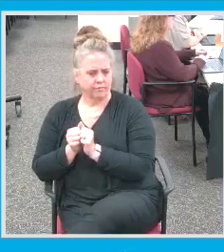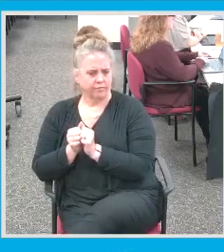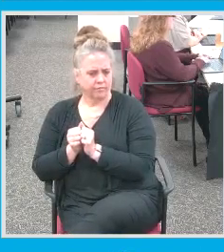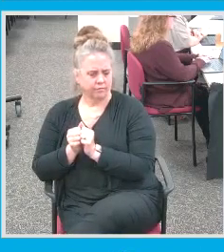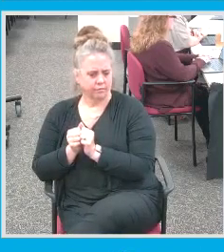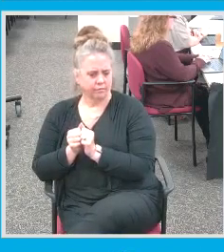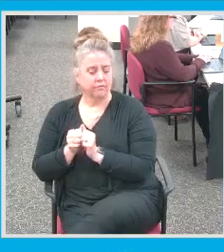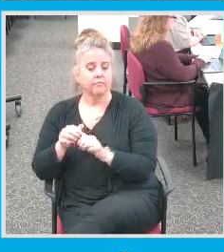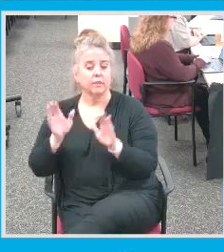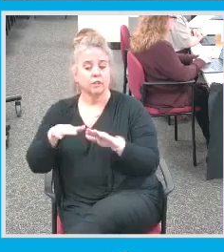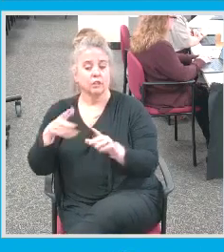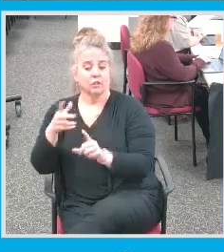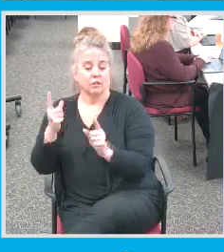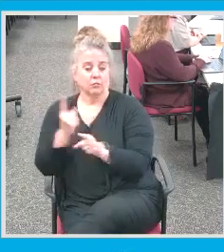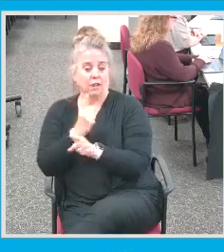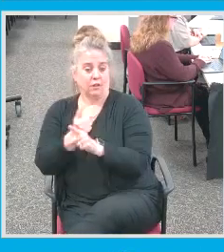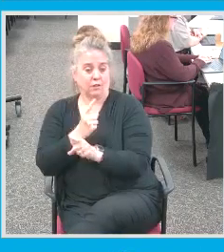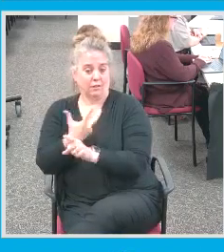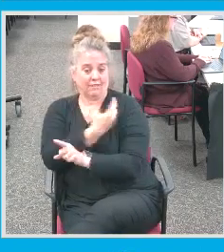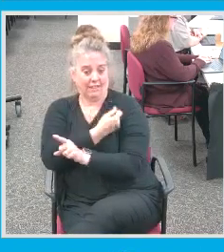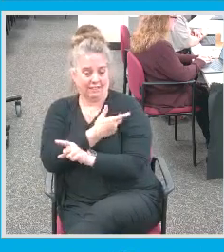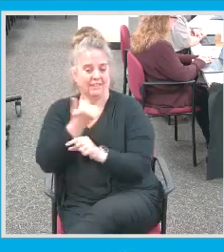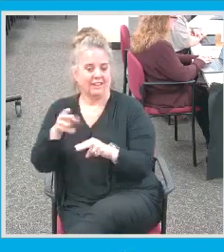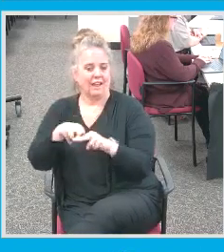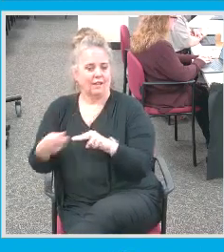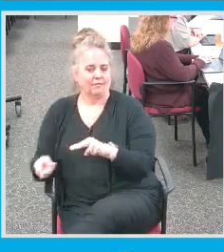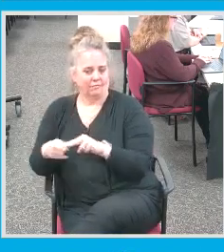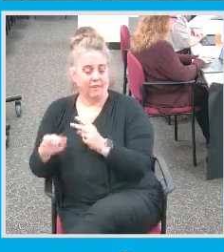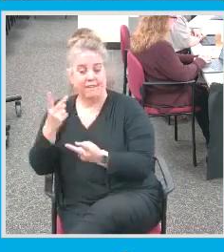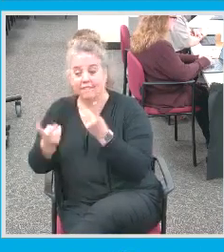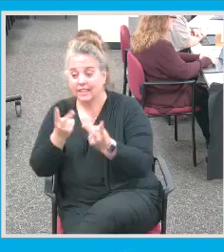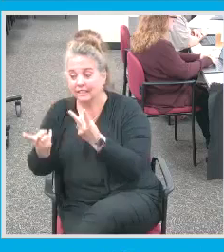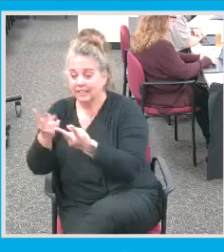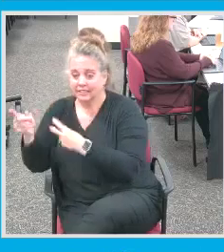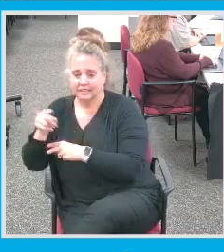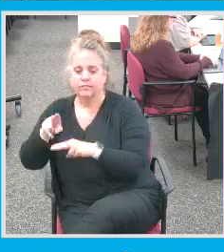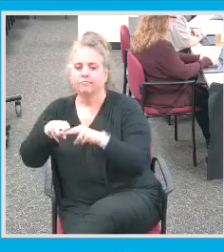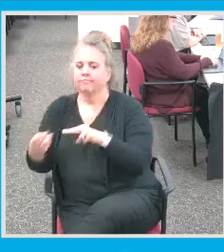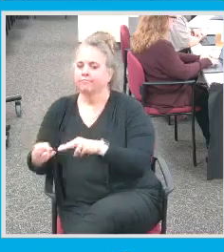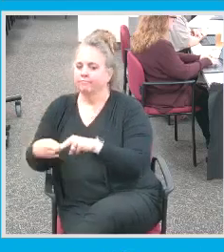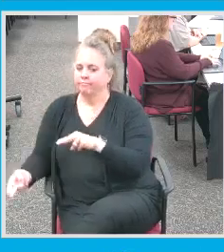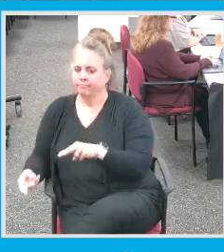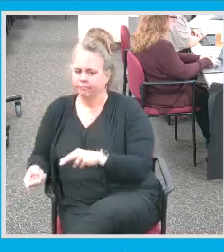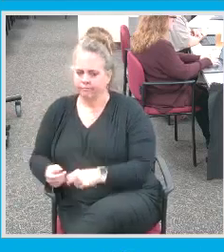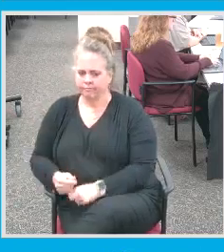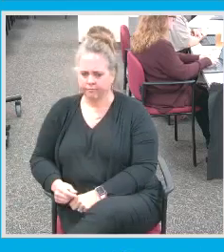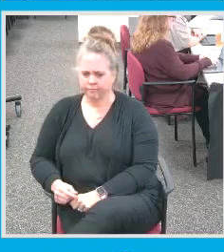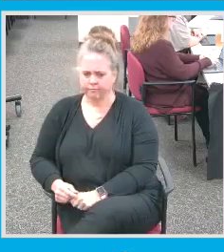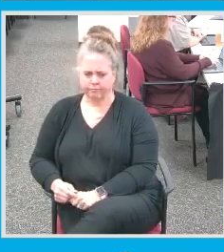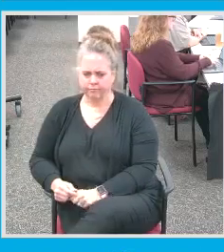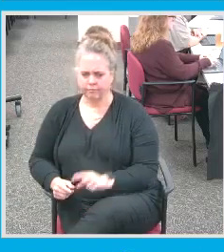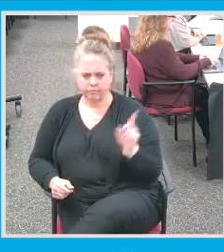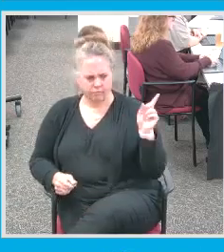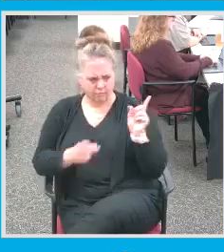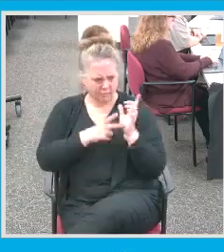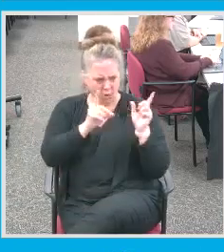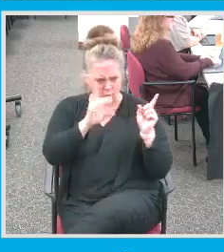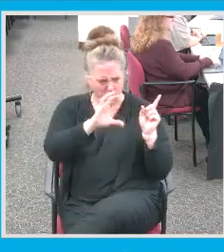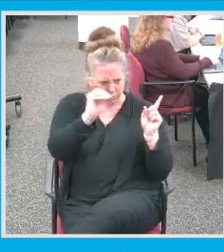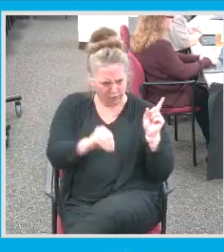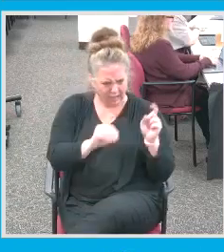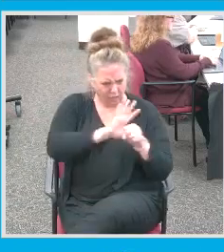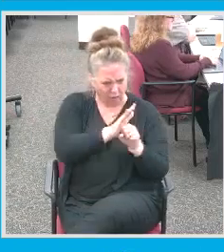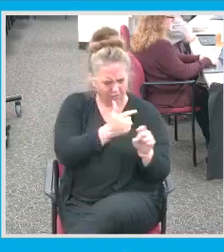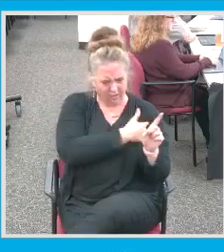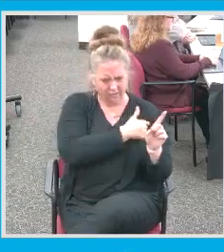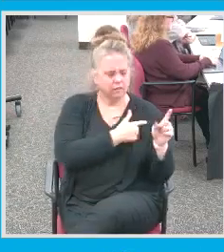because of a decrease in well-child visits. But it's not 100% got the COVID vaccination. No, not unrelated to COVID. COVID I is see. not Okay. included. I was This trying to